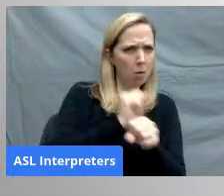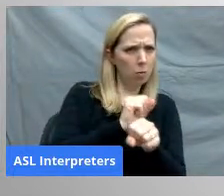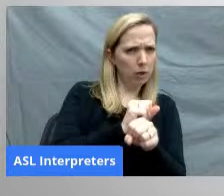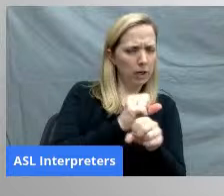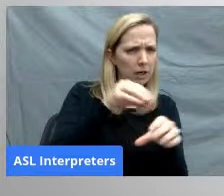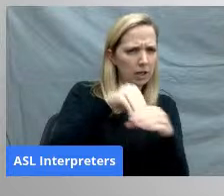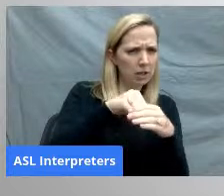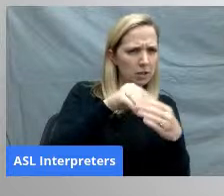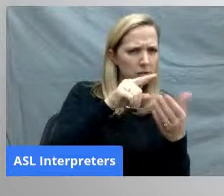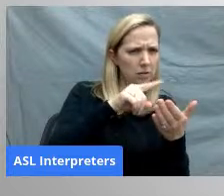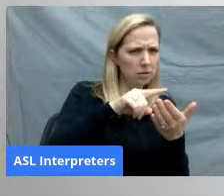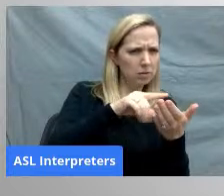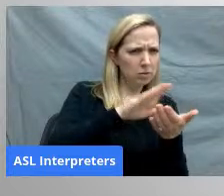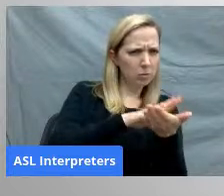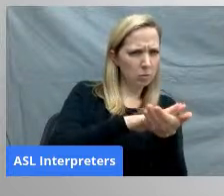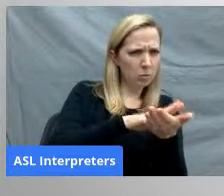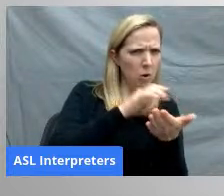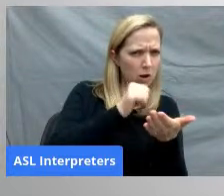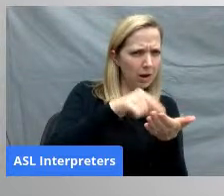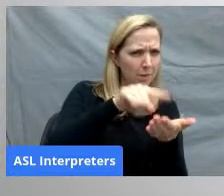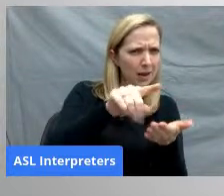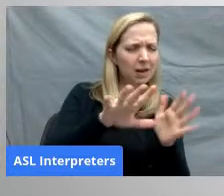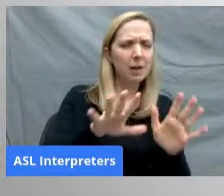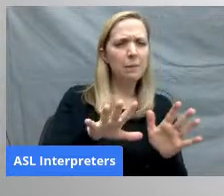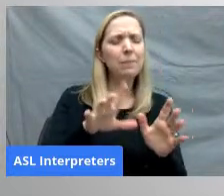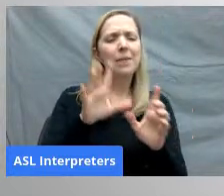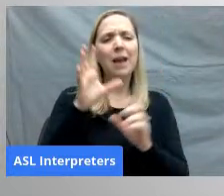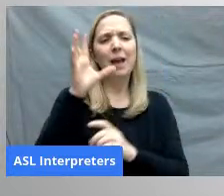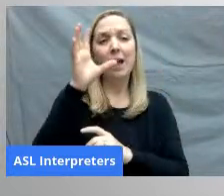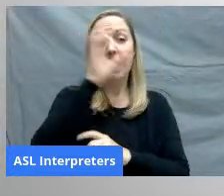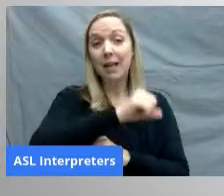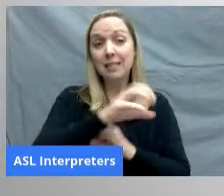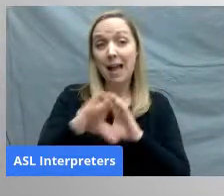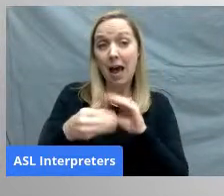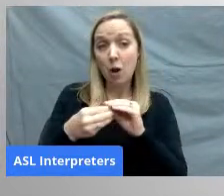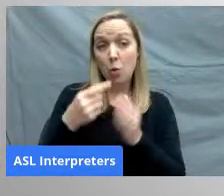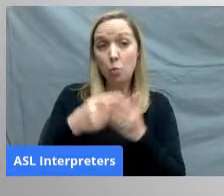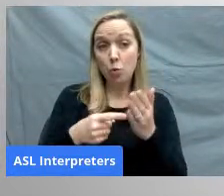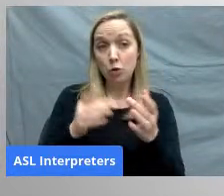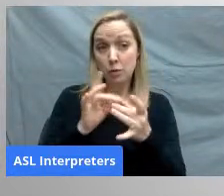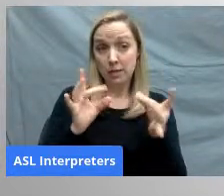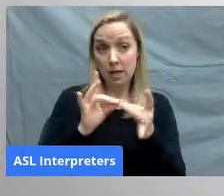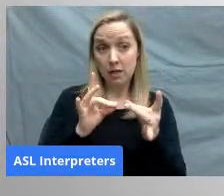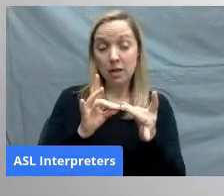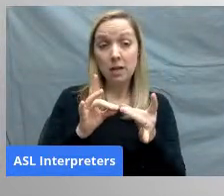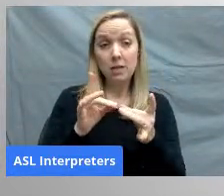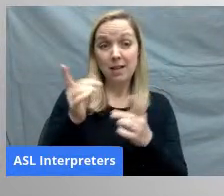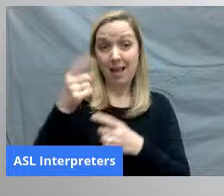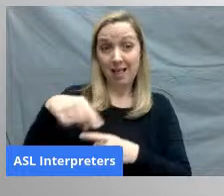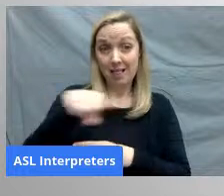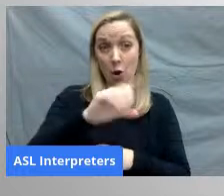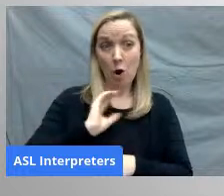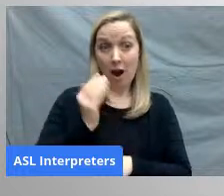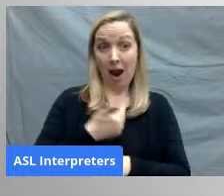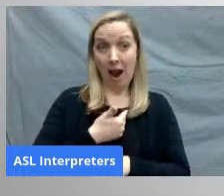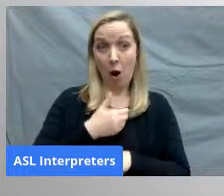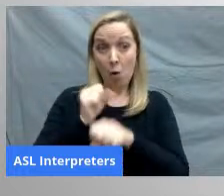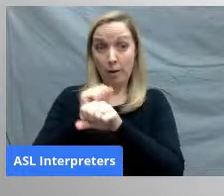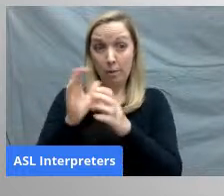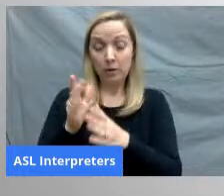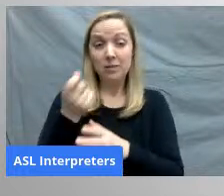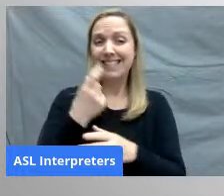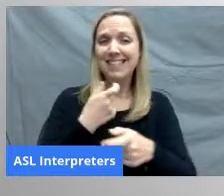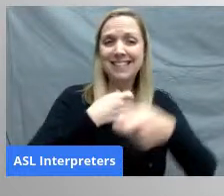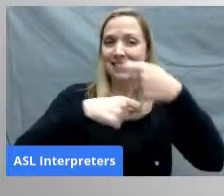I guess the caveat with what you just said, as long as they are our employees. So right now the substitutes are not our